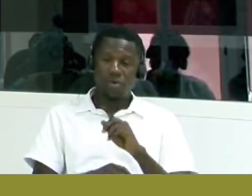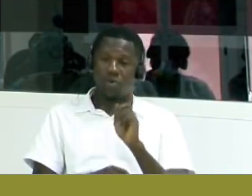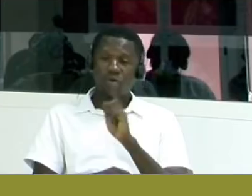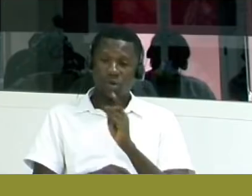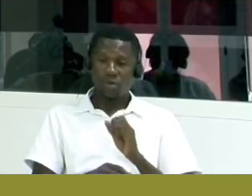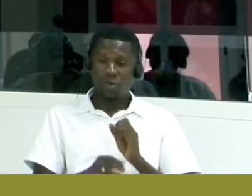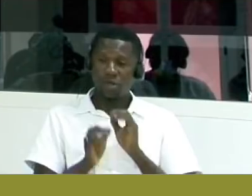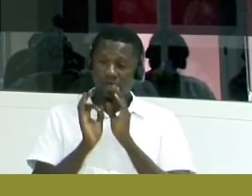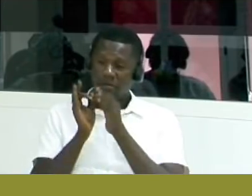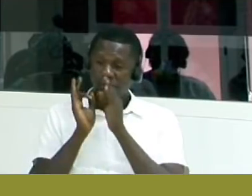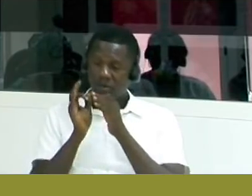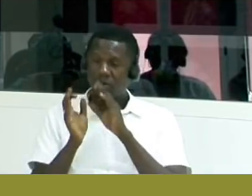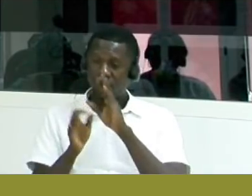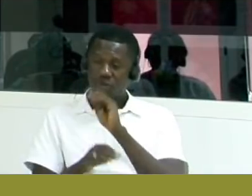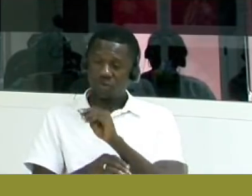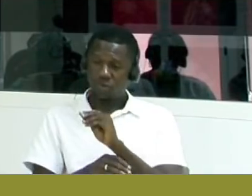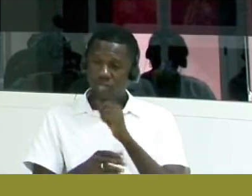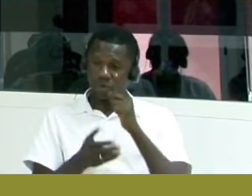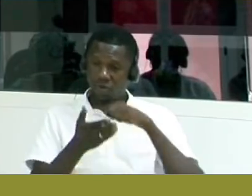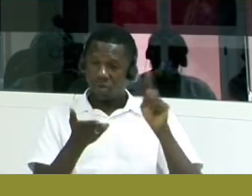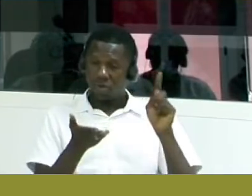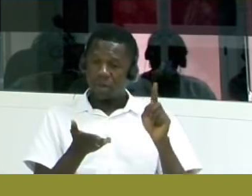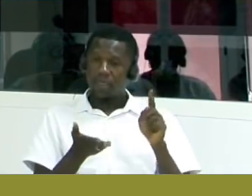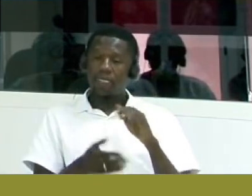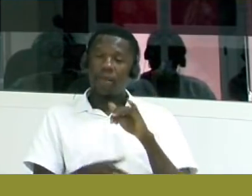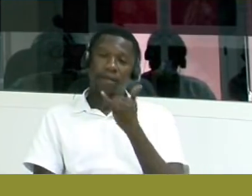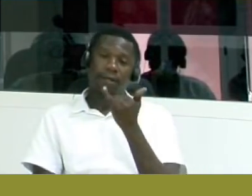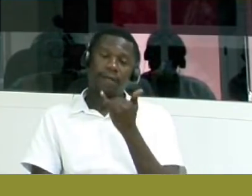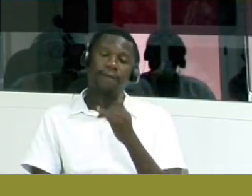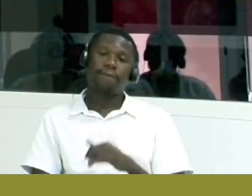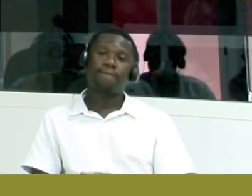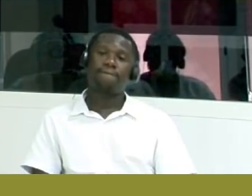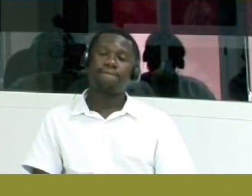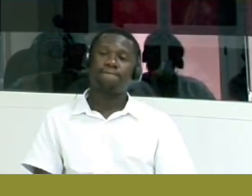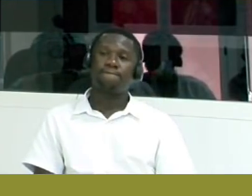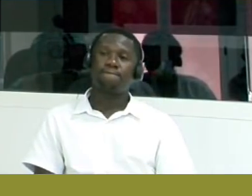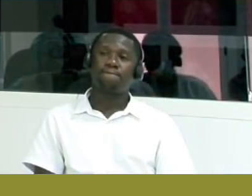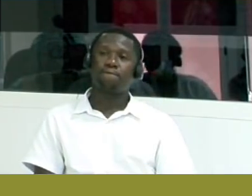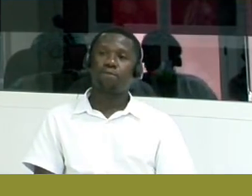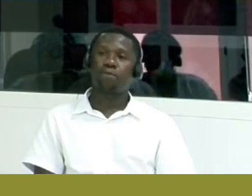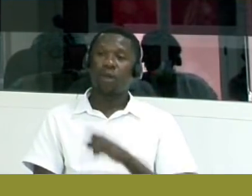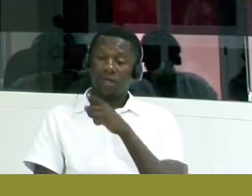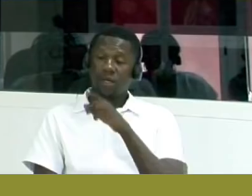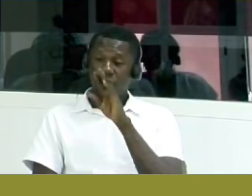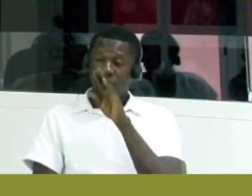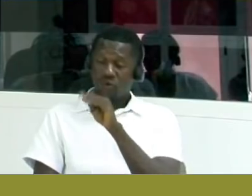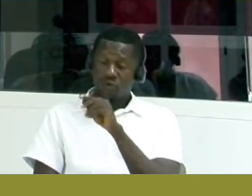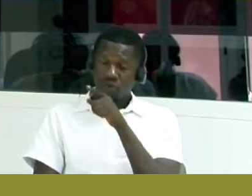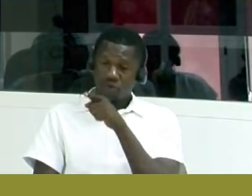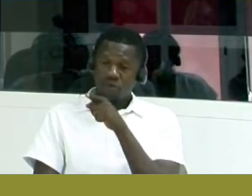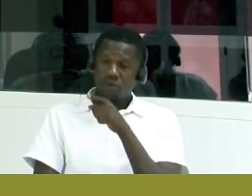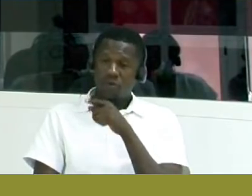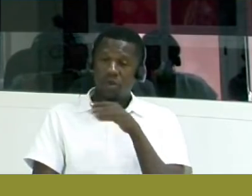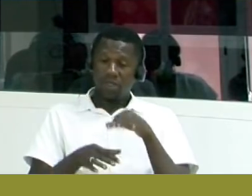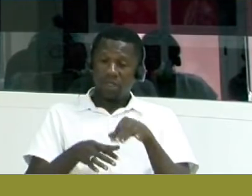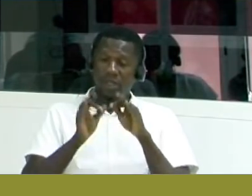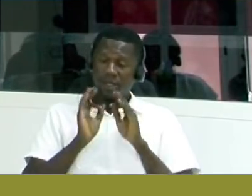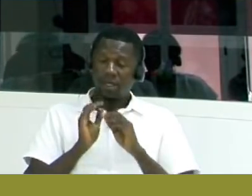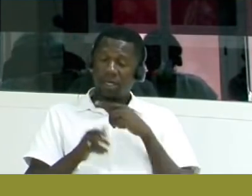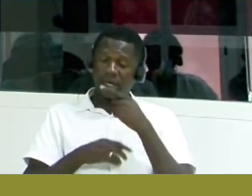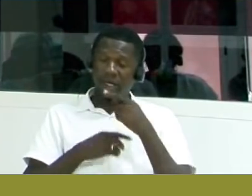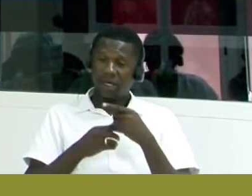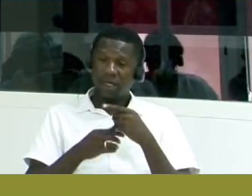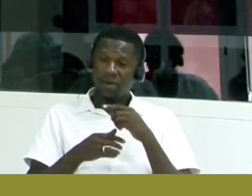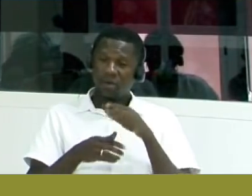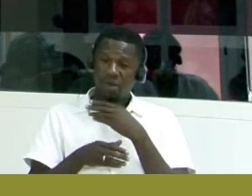had instructed them to do, correct? Yep. Did you take any steps